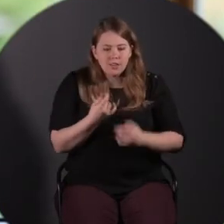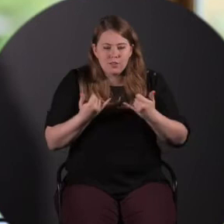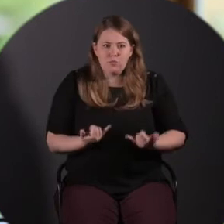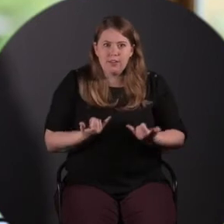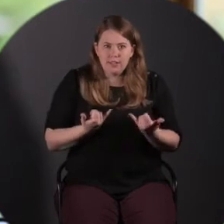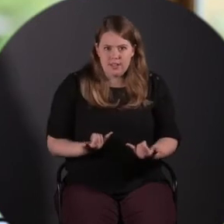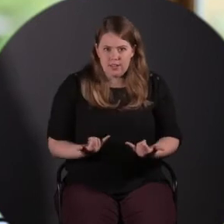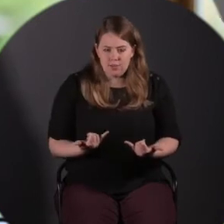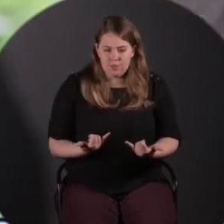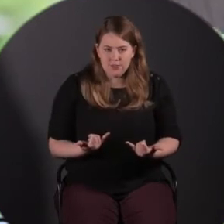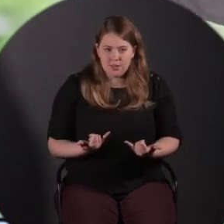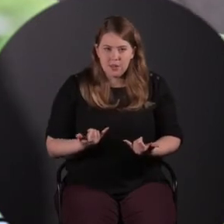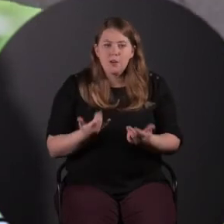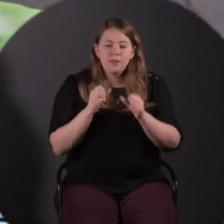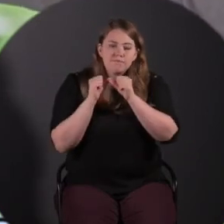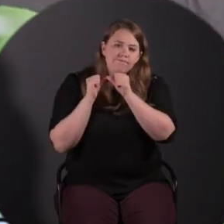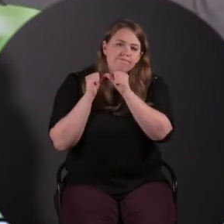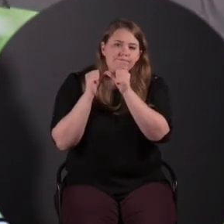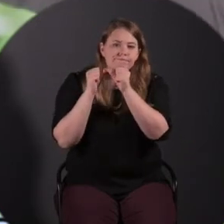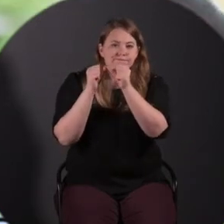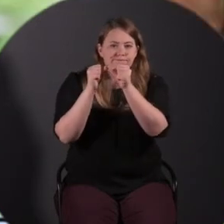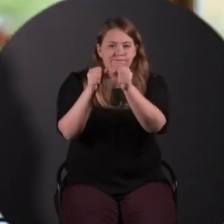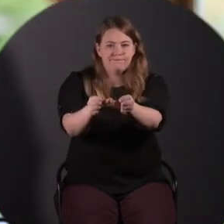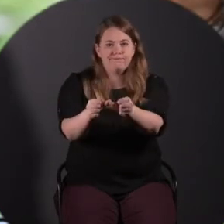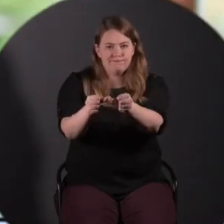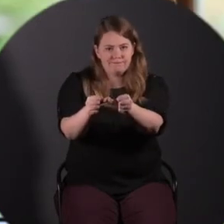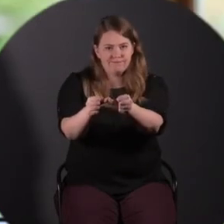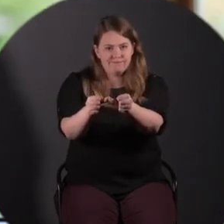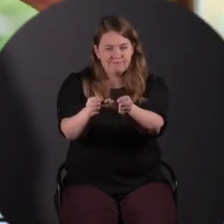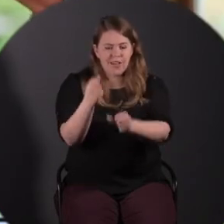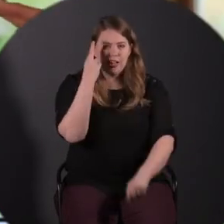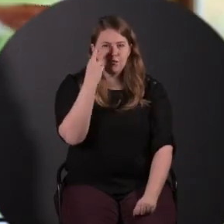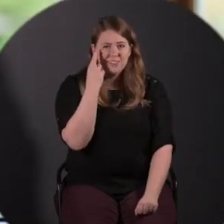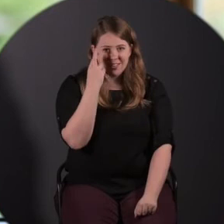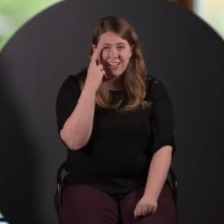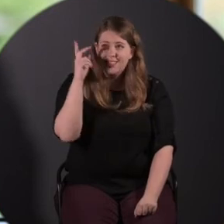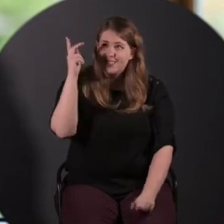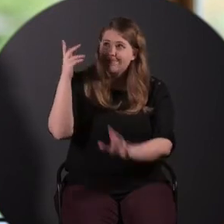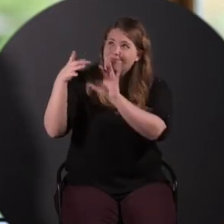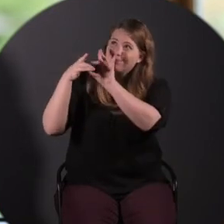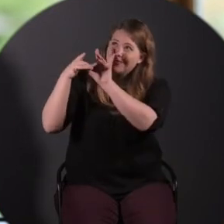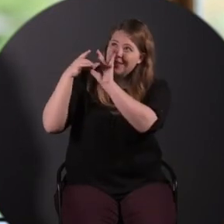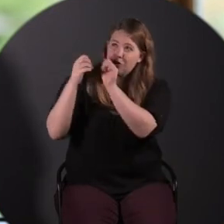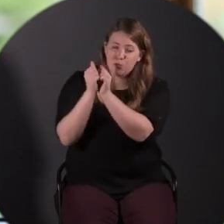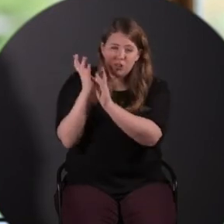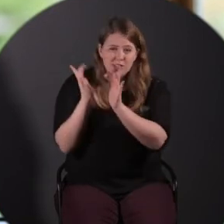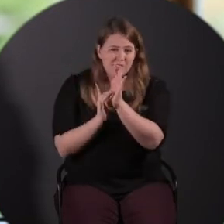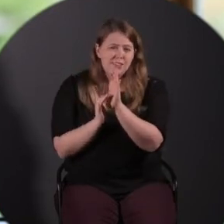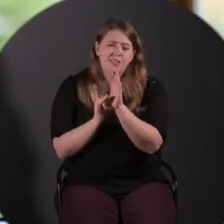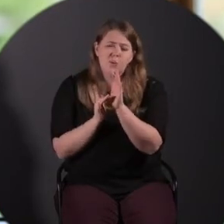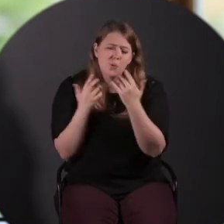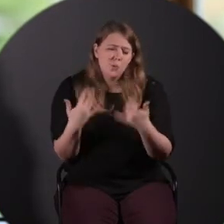would be something that you do long term, that you realize how important your relationship with Jesus is.